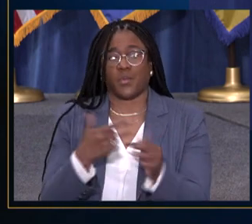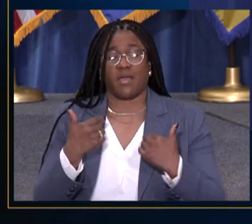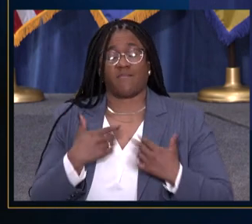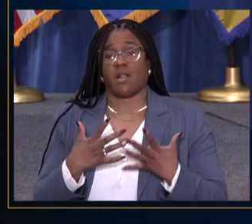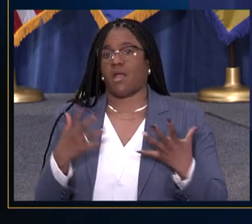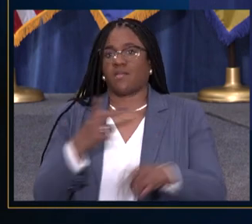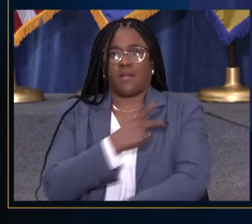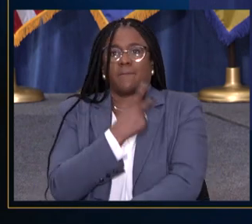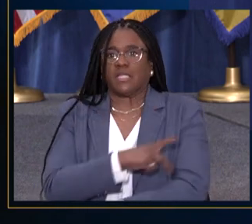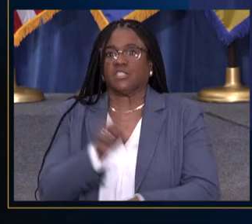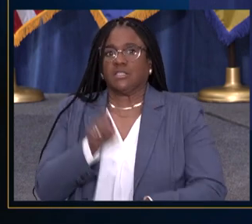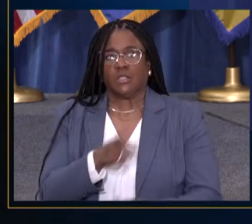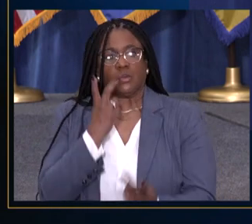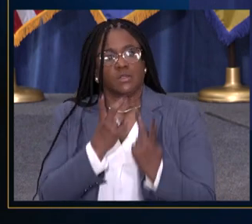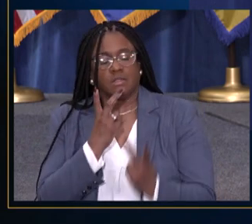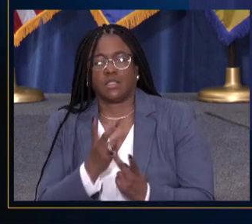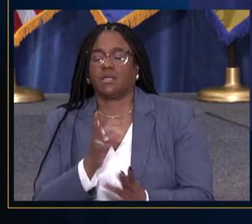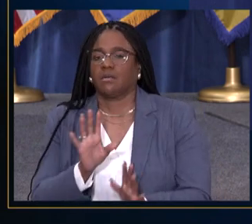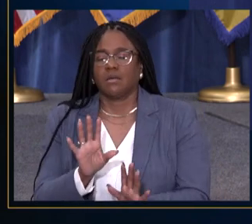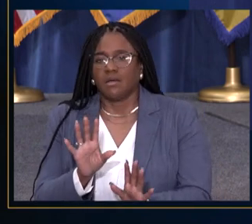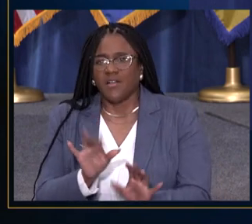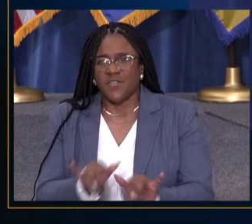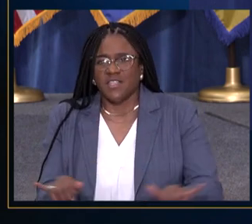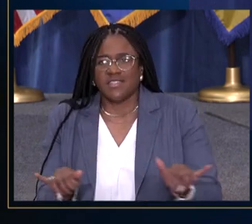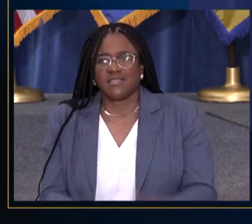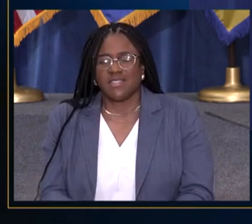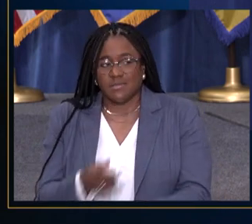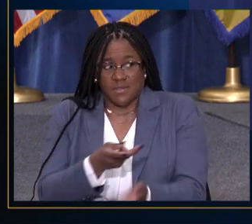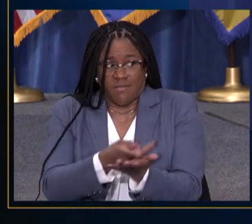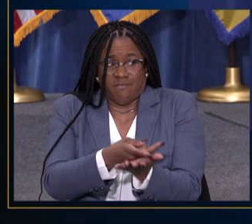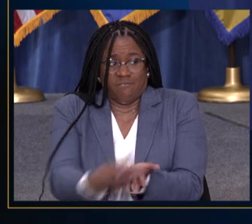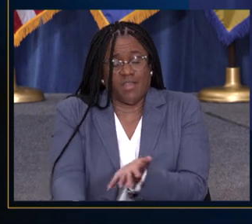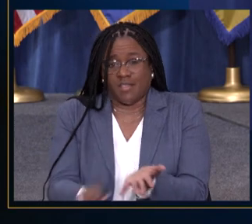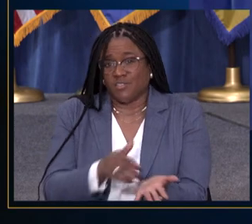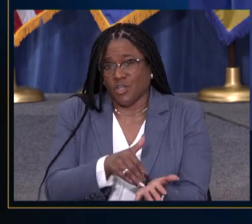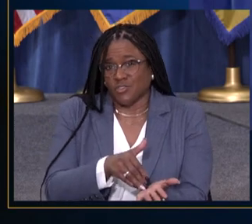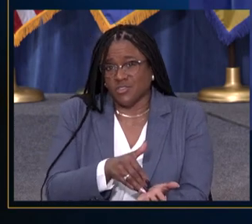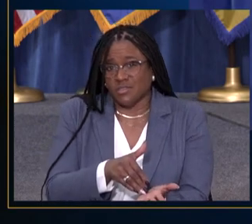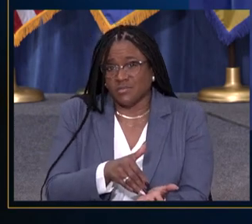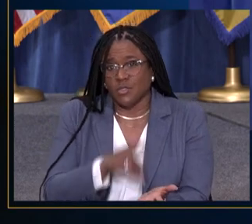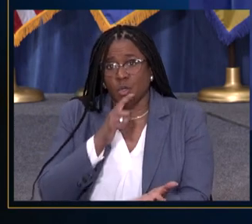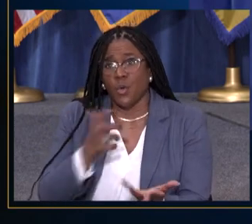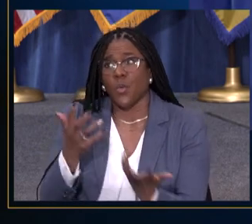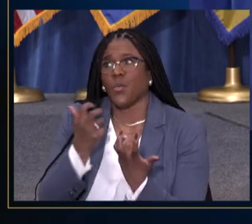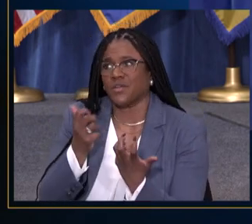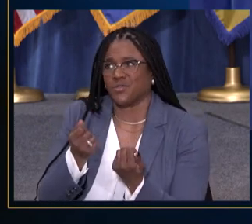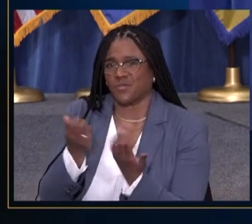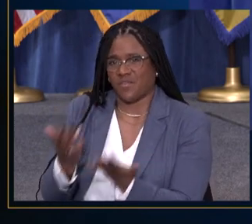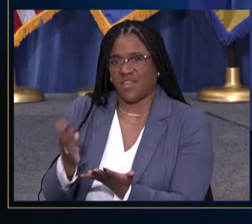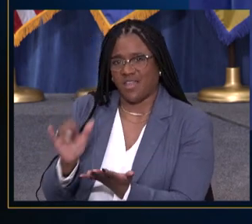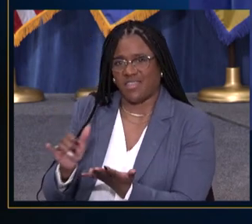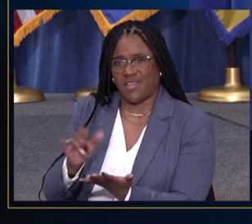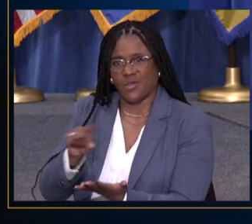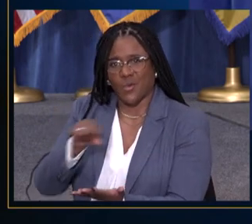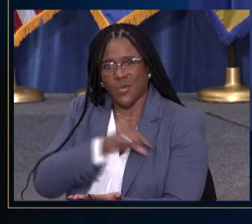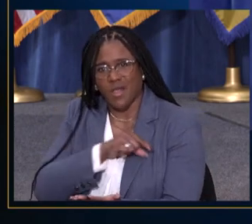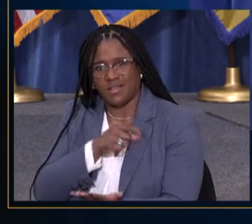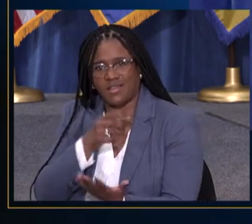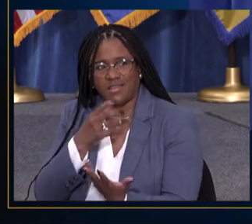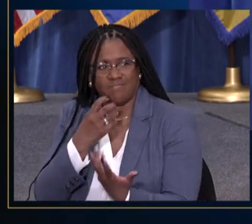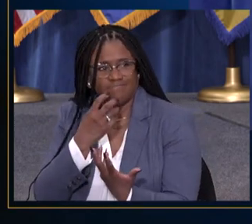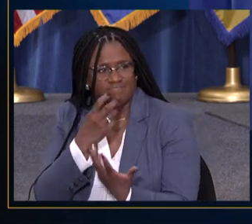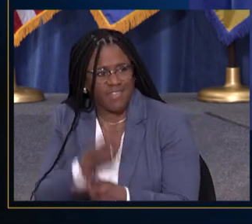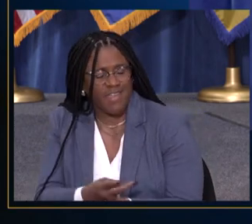patients or people that need to be seen. And so then the system is failing our practitioners that do want to provide that quality of care,